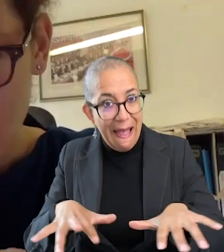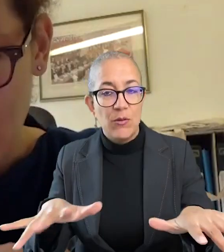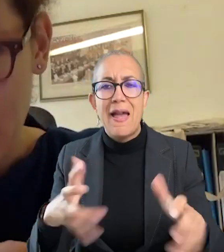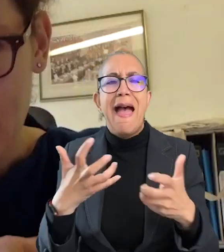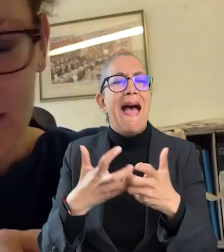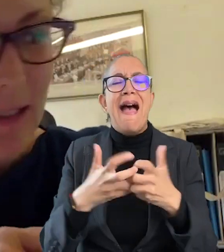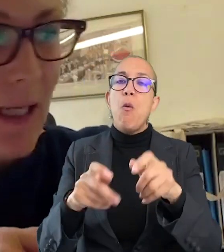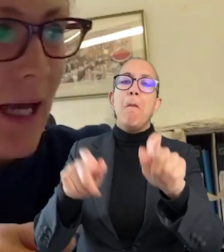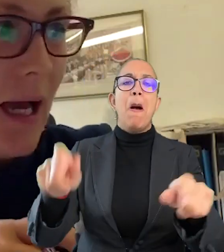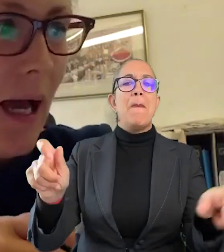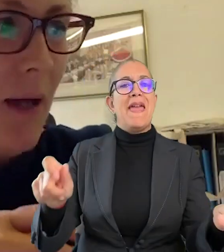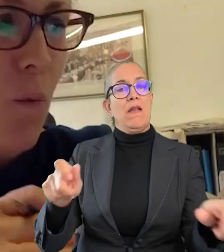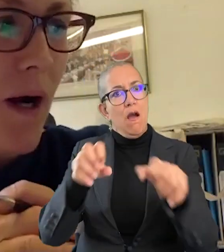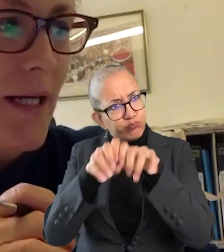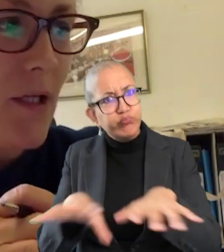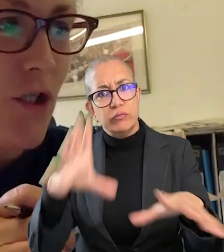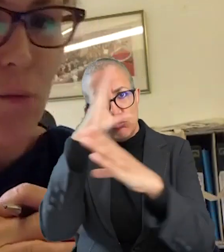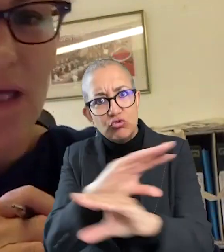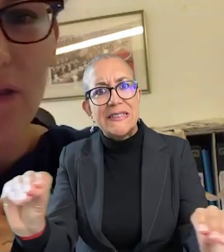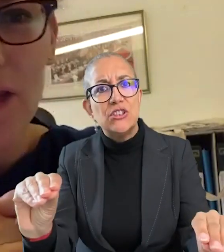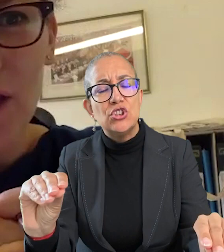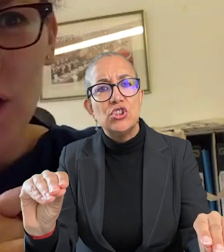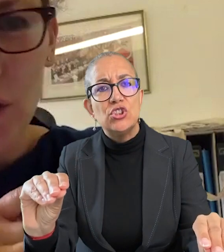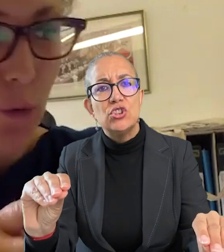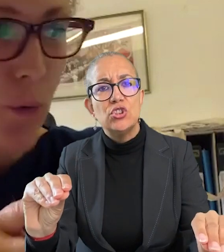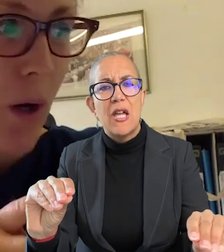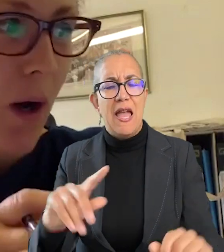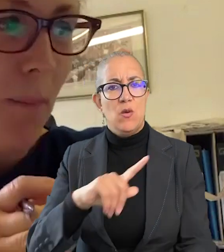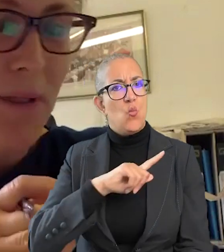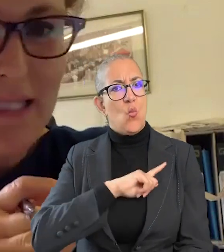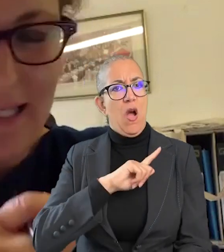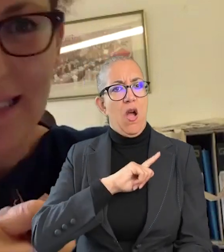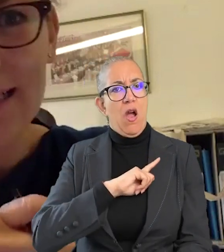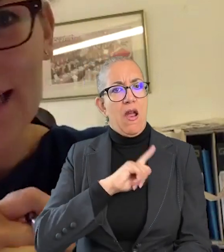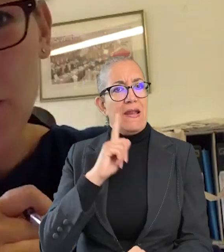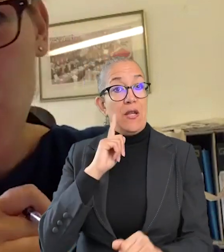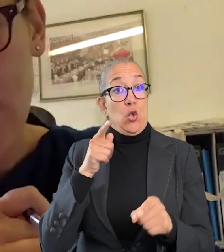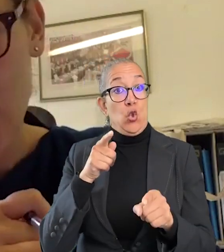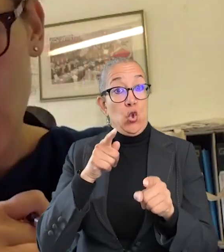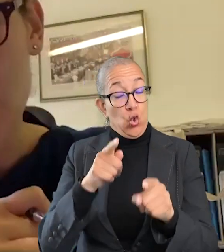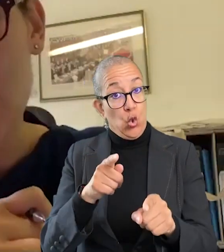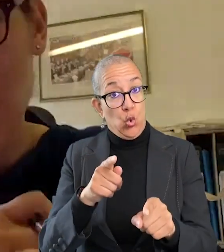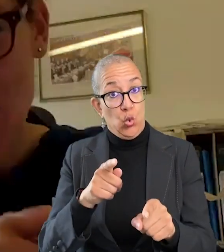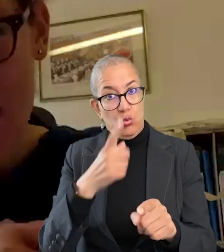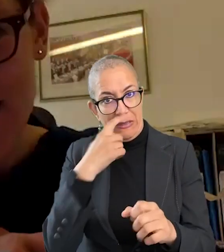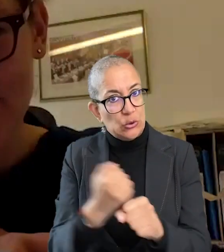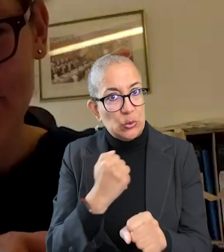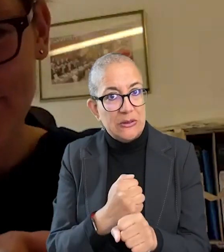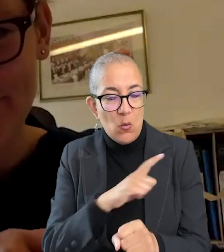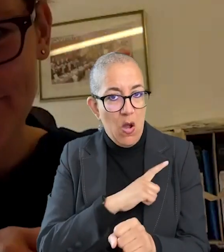reach the public? And why should we think you are particularly well equipped to do